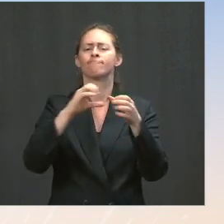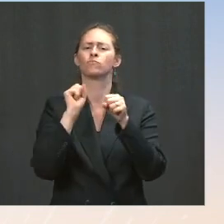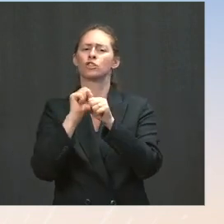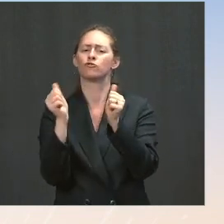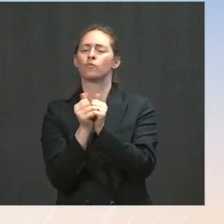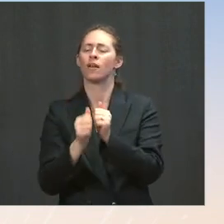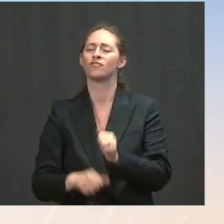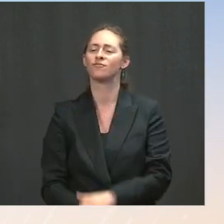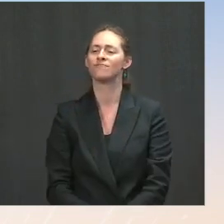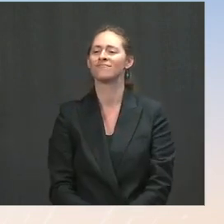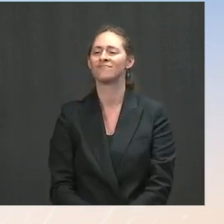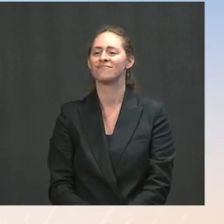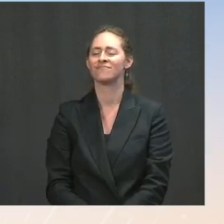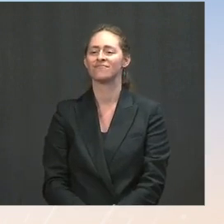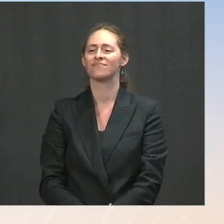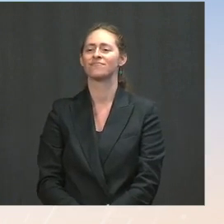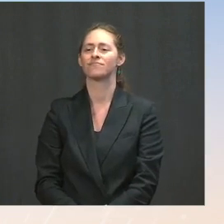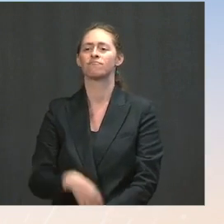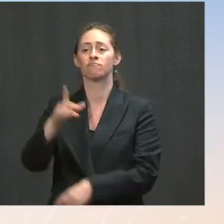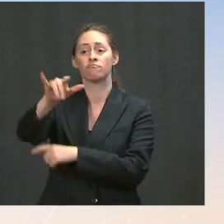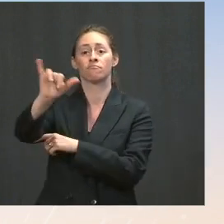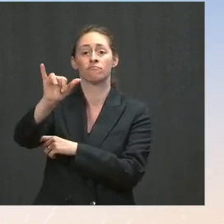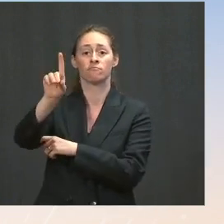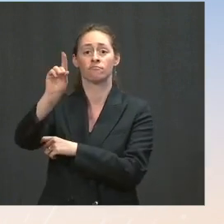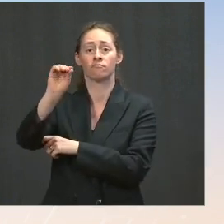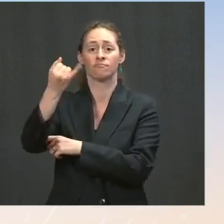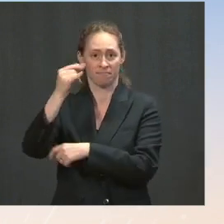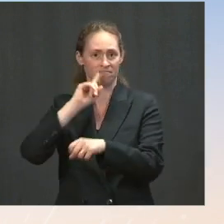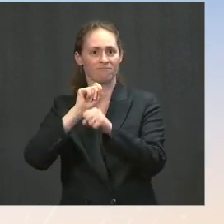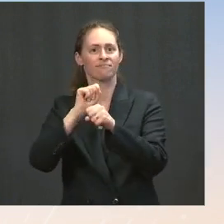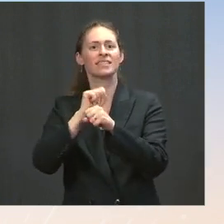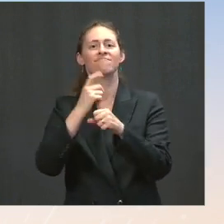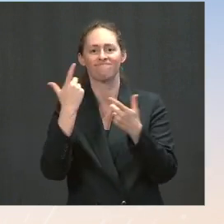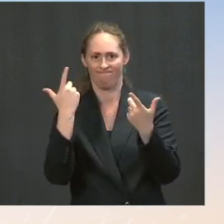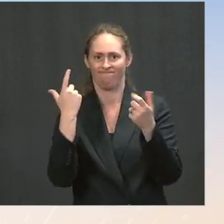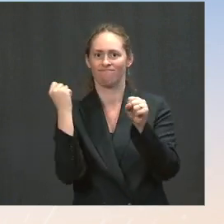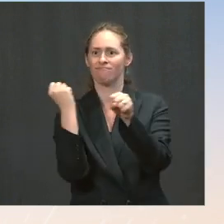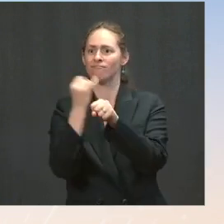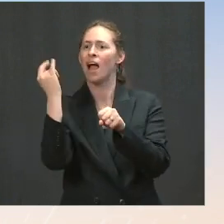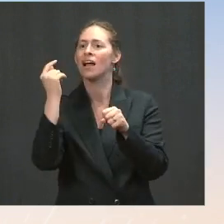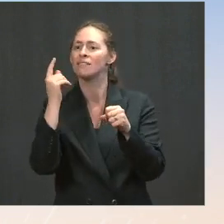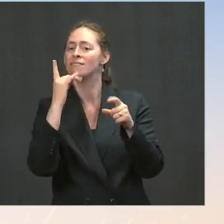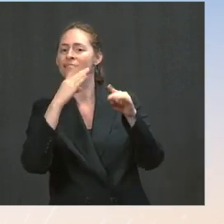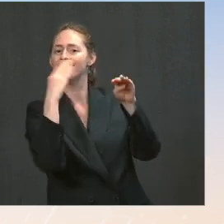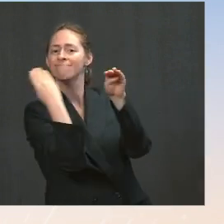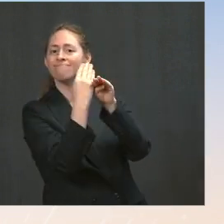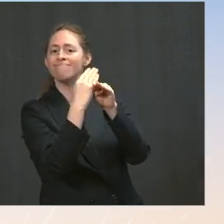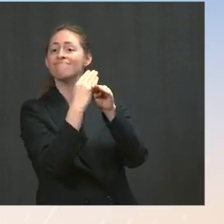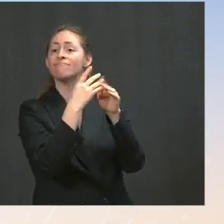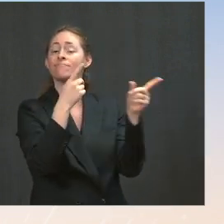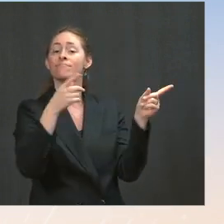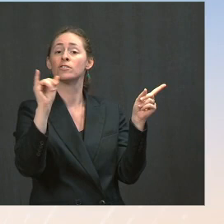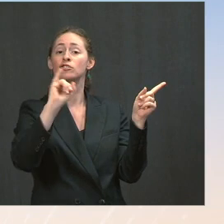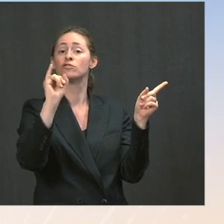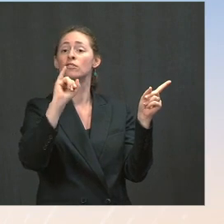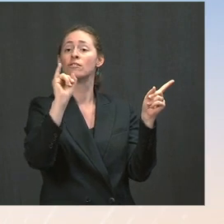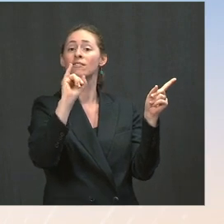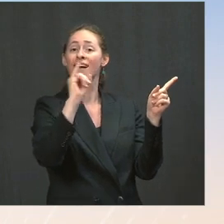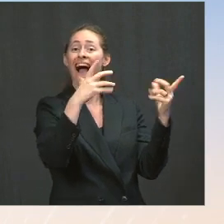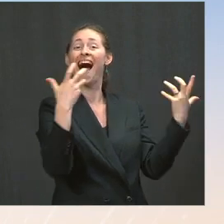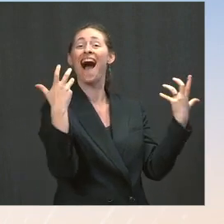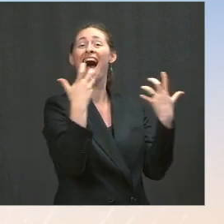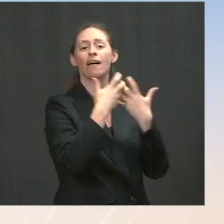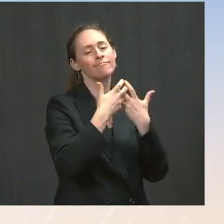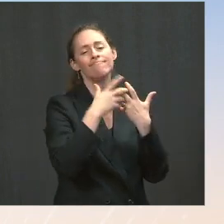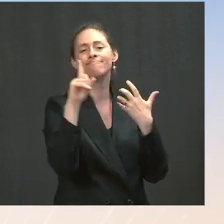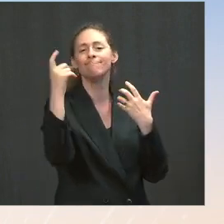has successfully blocked a merger between two of the three largest insurance brokers in the world. I know this has been reported on, Aon and